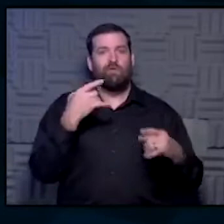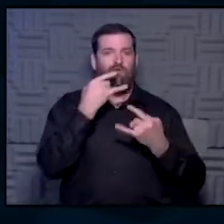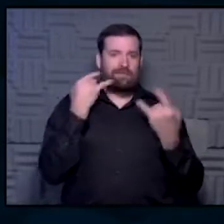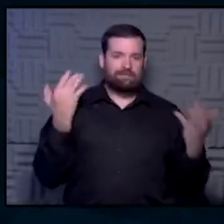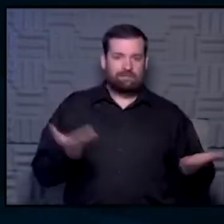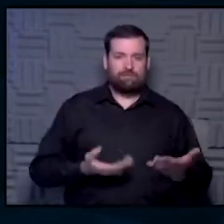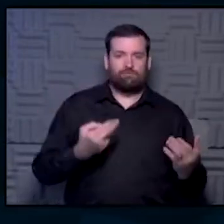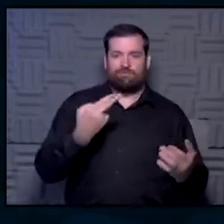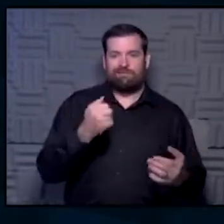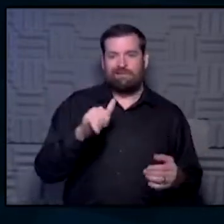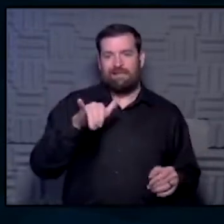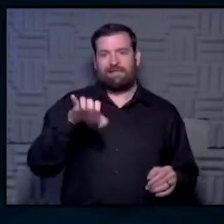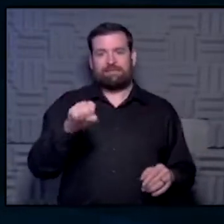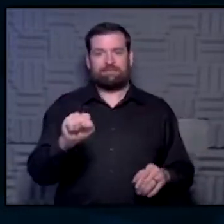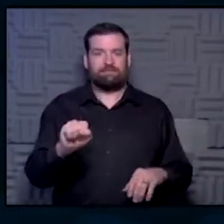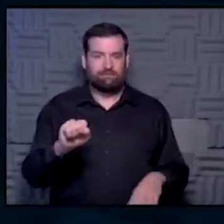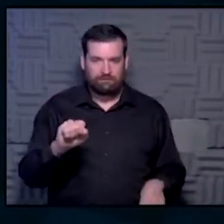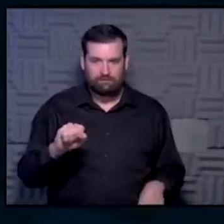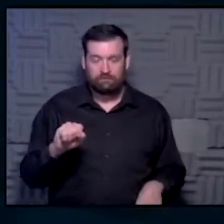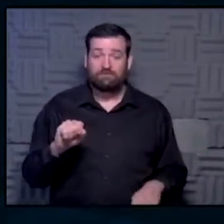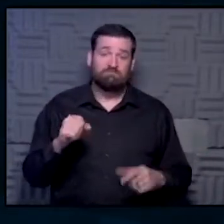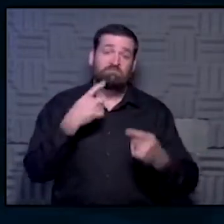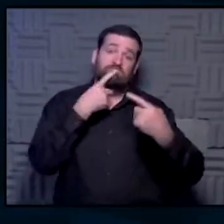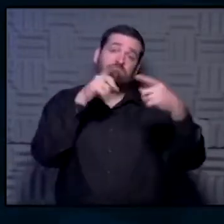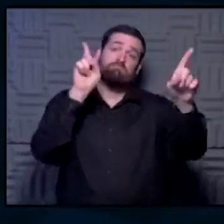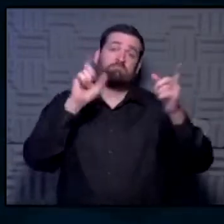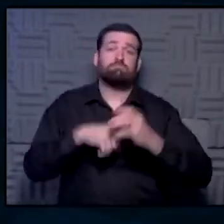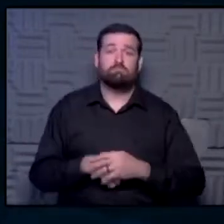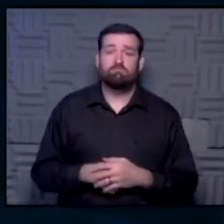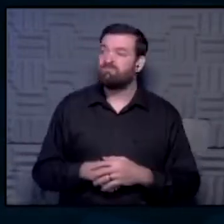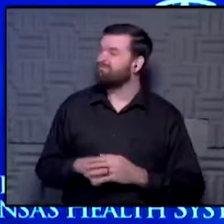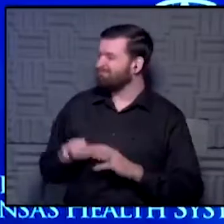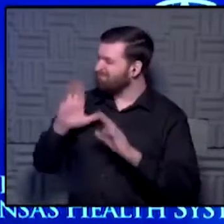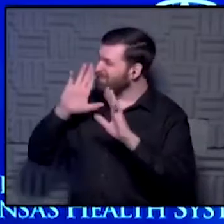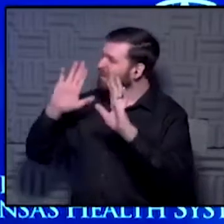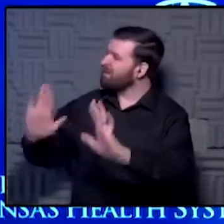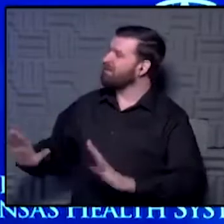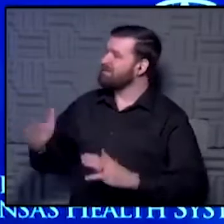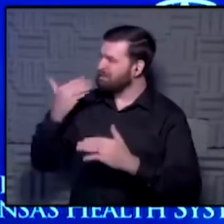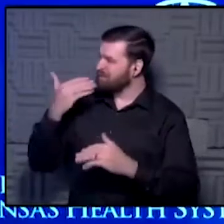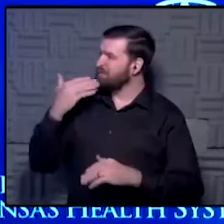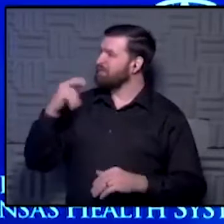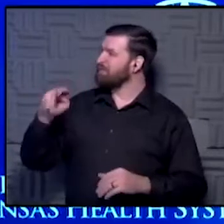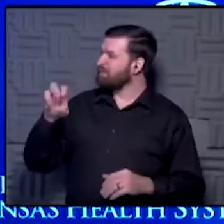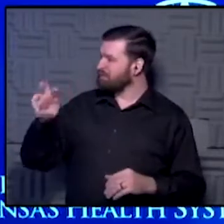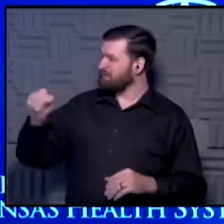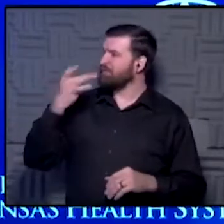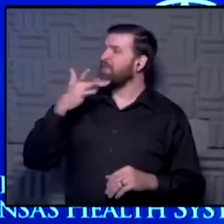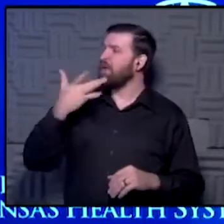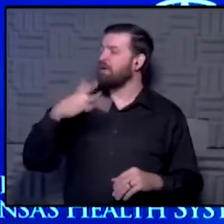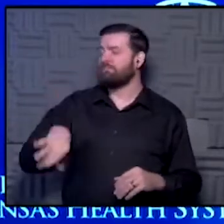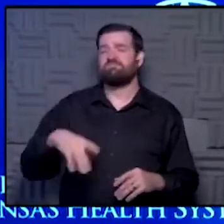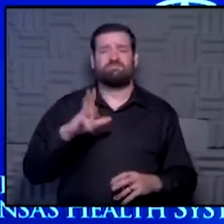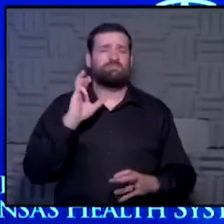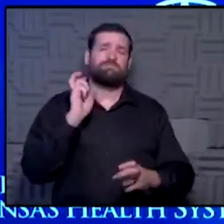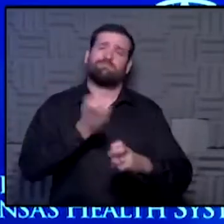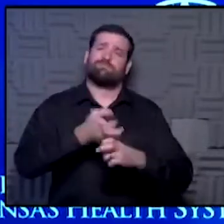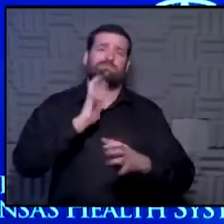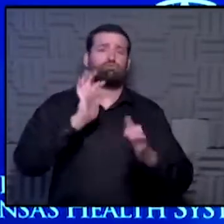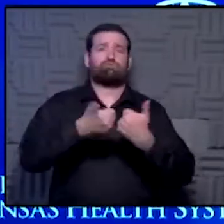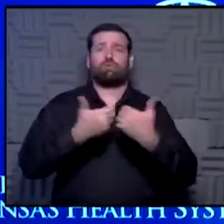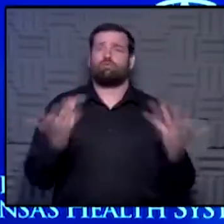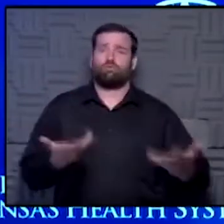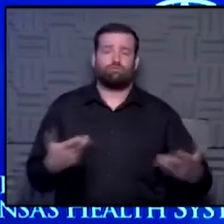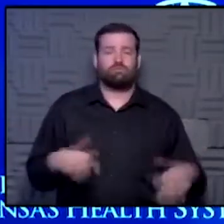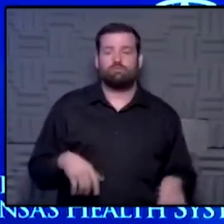the community, and it's been quite successful. Awesome. That's good news. Well, good luck with that. You know, I think here's the challenge for us. It's